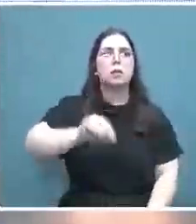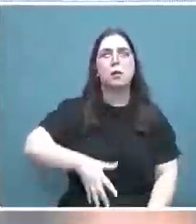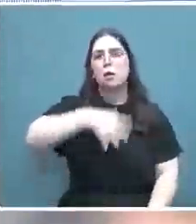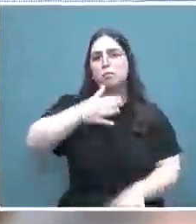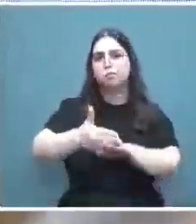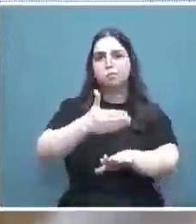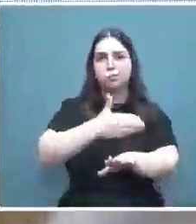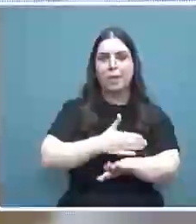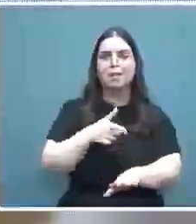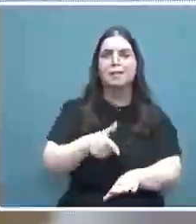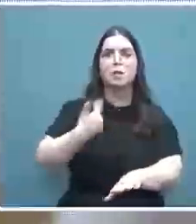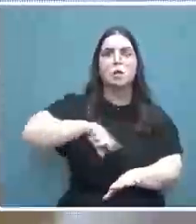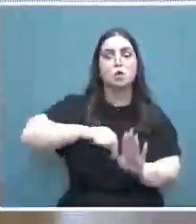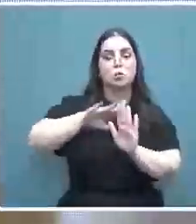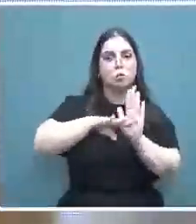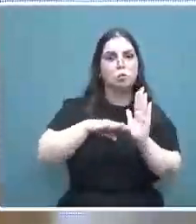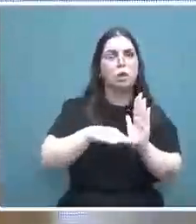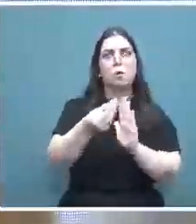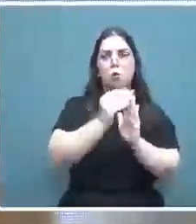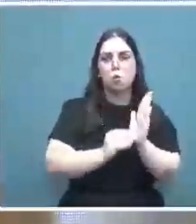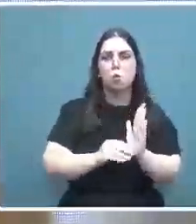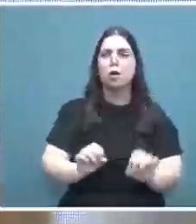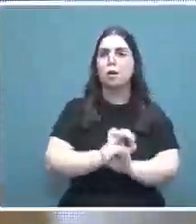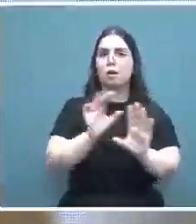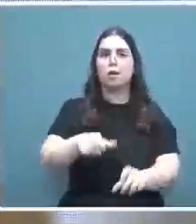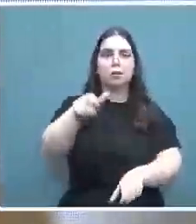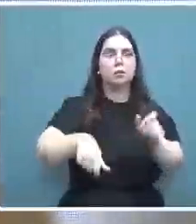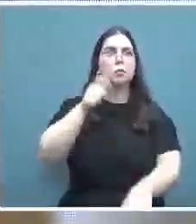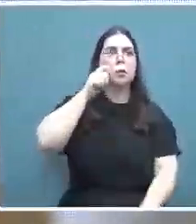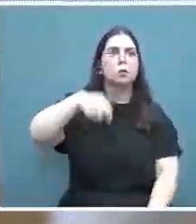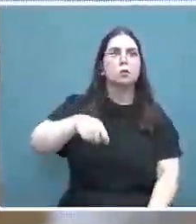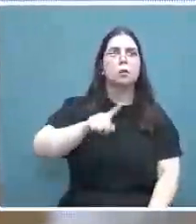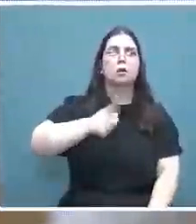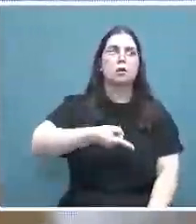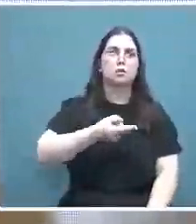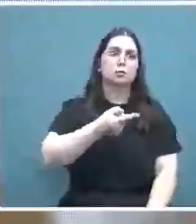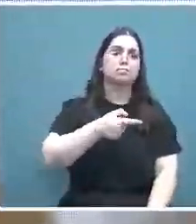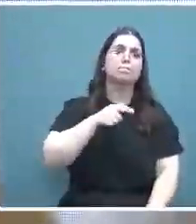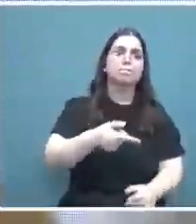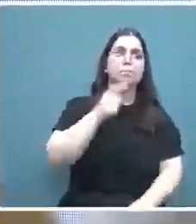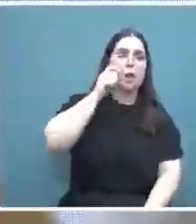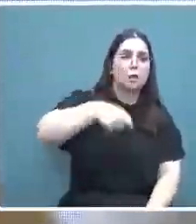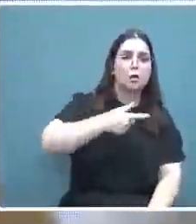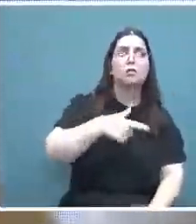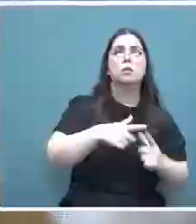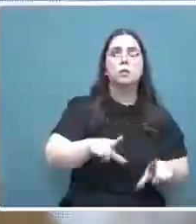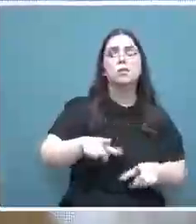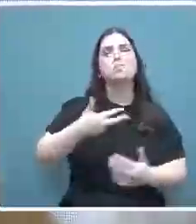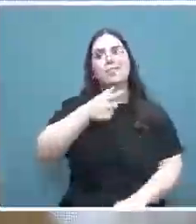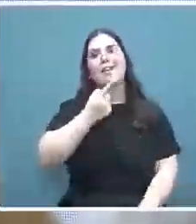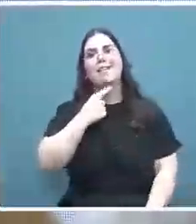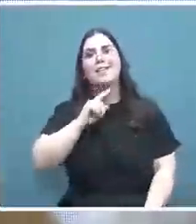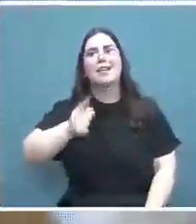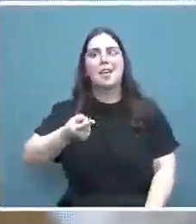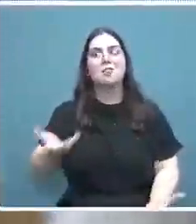previously, so we set up a program, so it calls in Ukrainian, "Zvisno zmozhesh." In English, it's "Of course you can," and